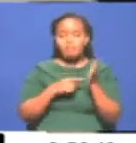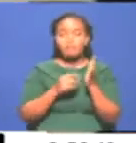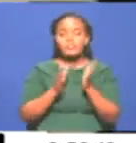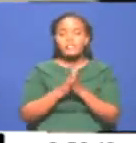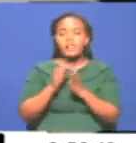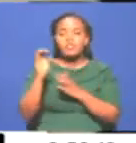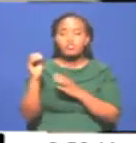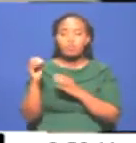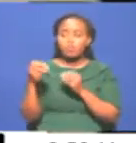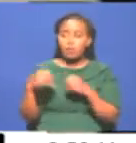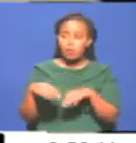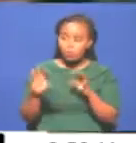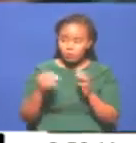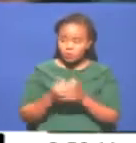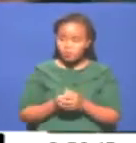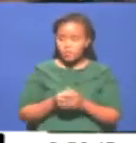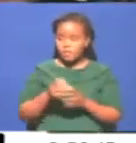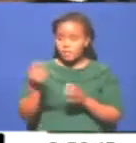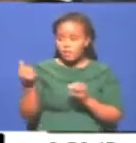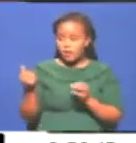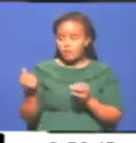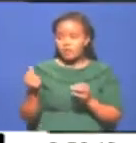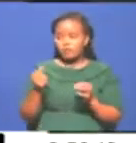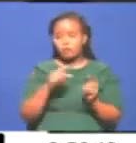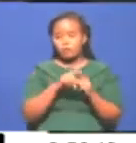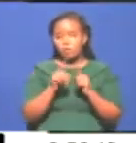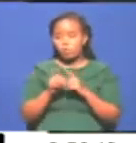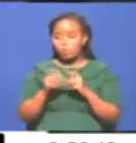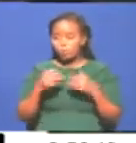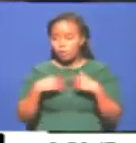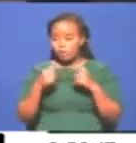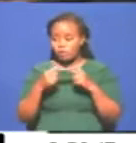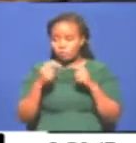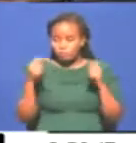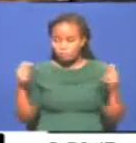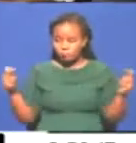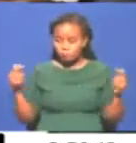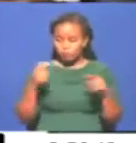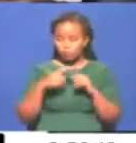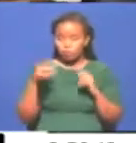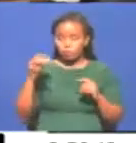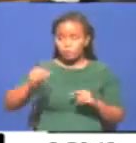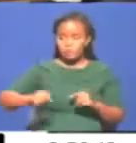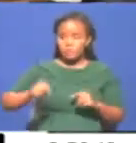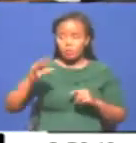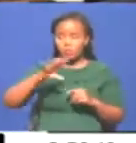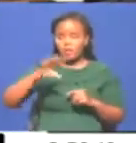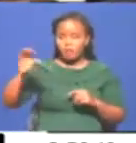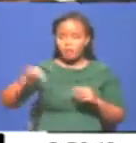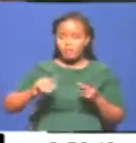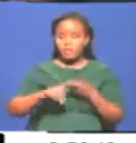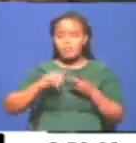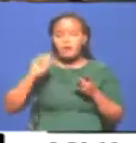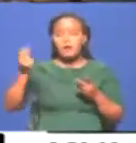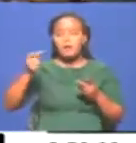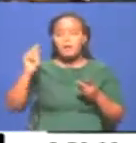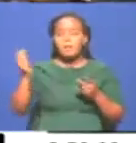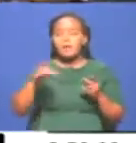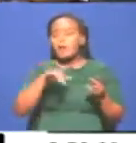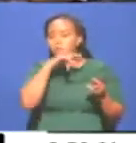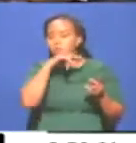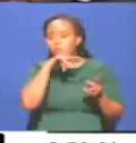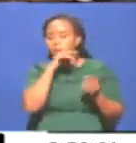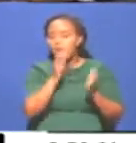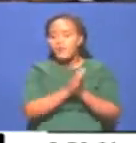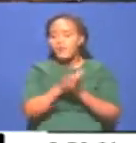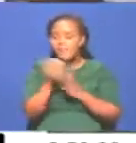Kasidi cruised through the rounds easily, edging off oppositions from South Africa, Malawi, Uganda, and her compatriots to clinch